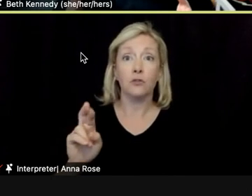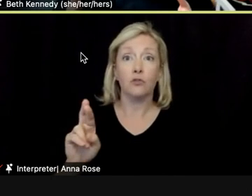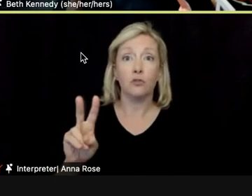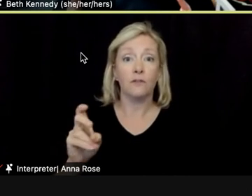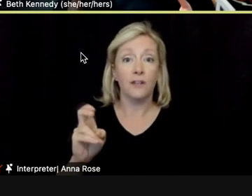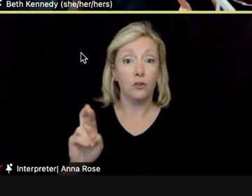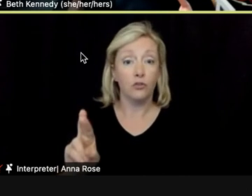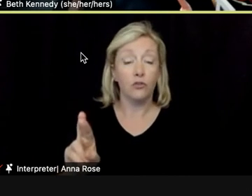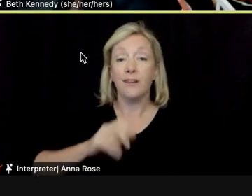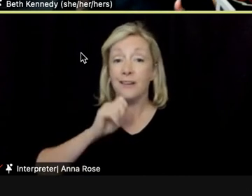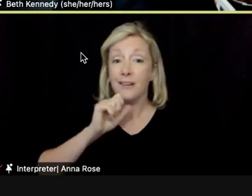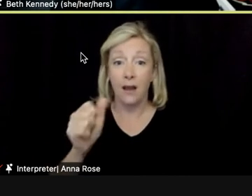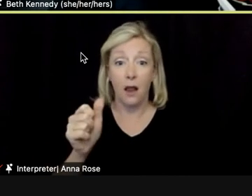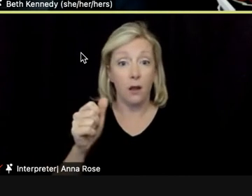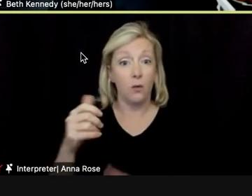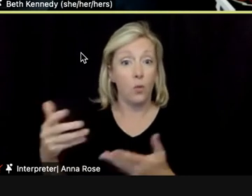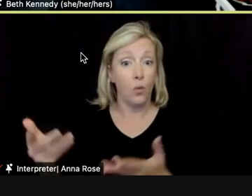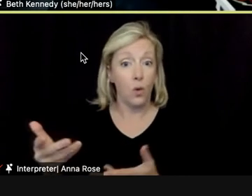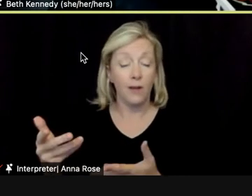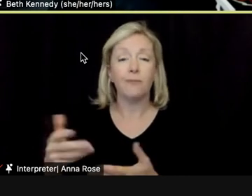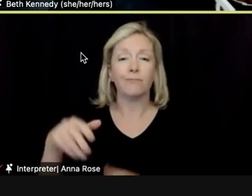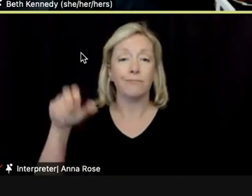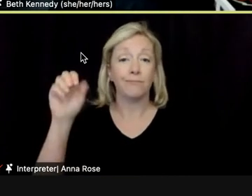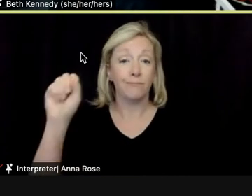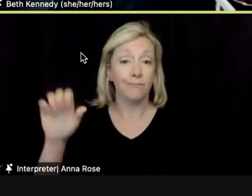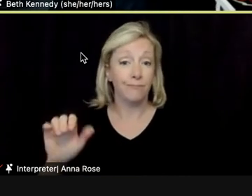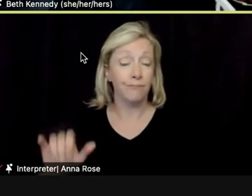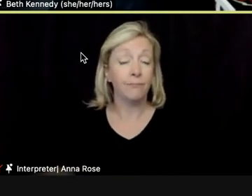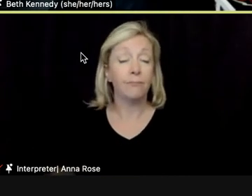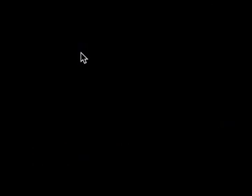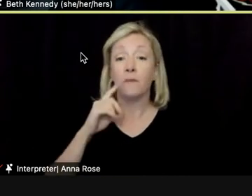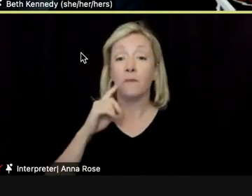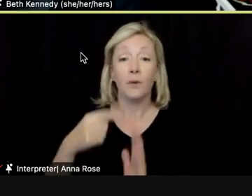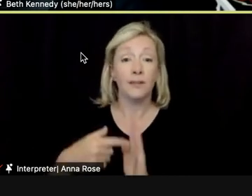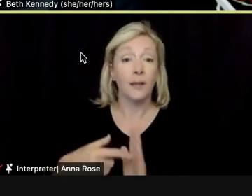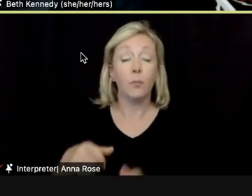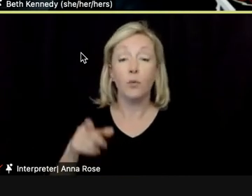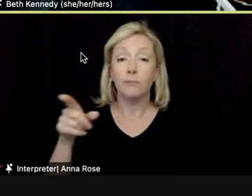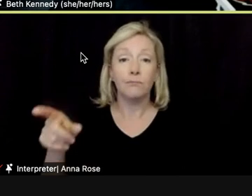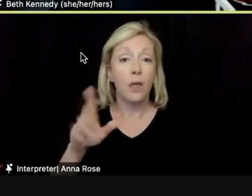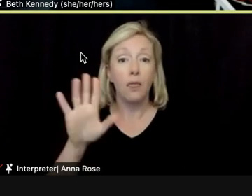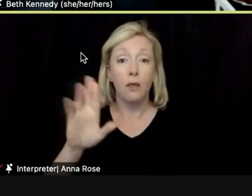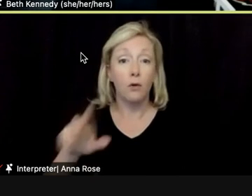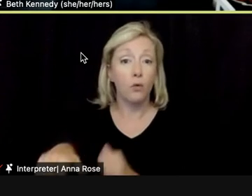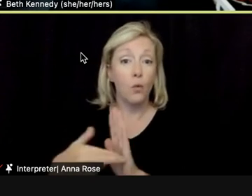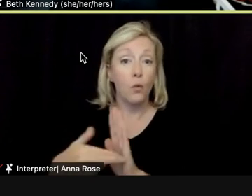that concept of intervener. So an intervener is not a paraprofessional.